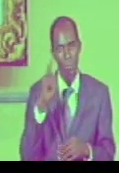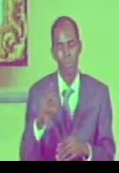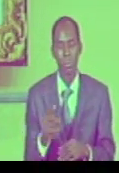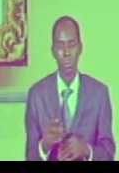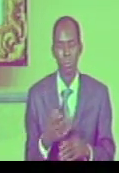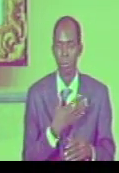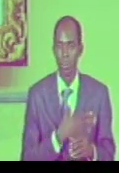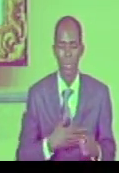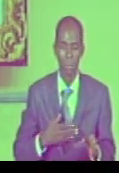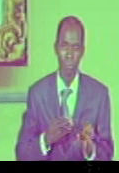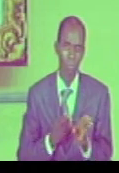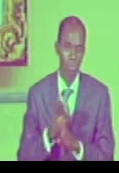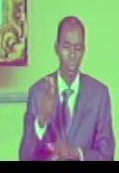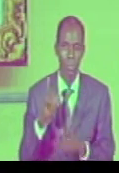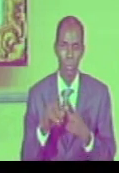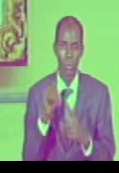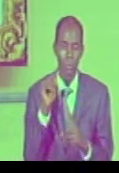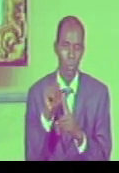Yes.